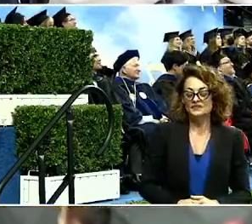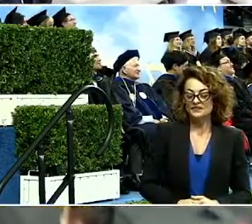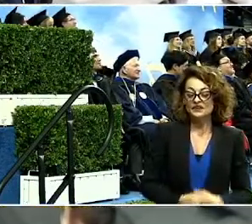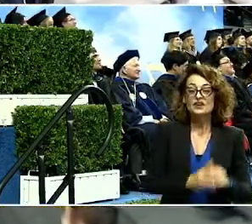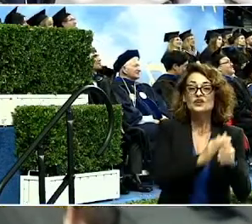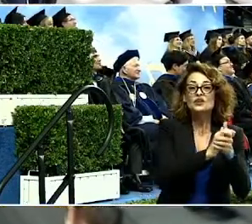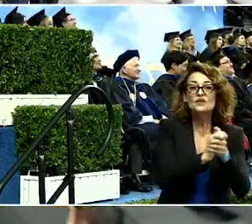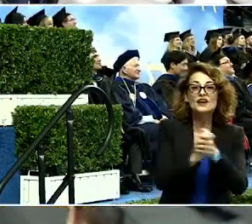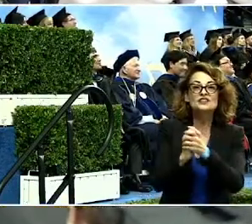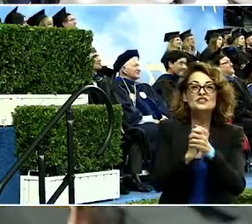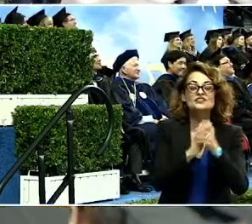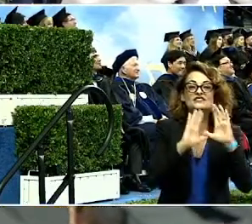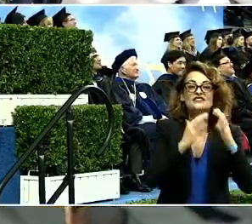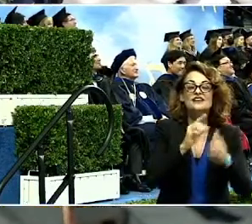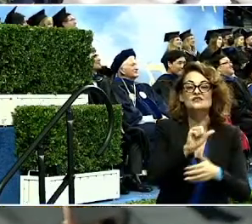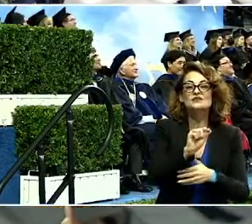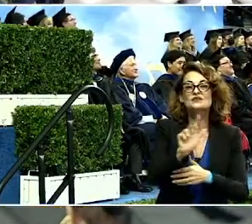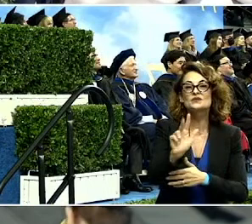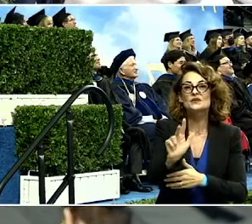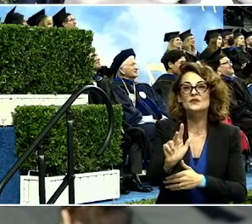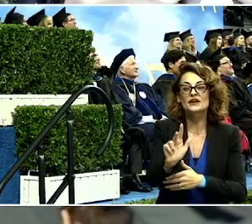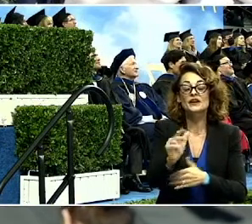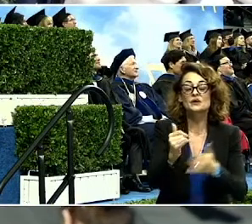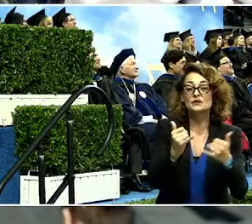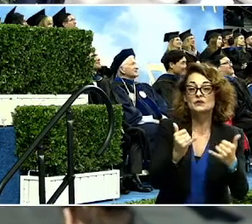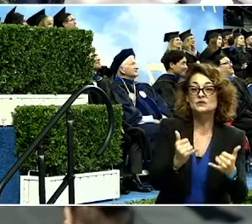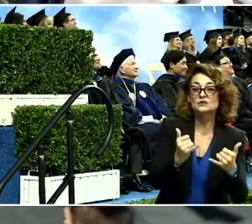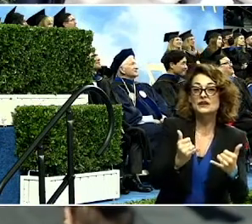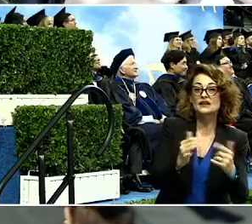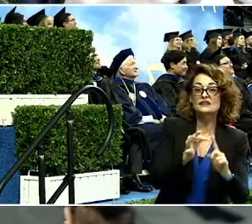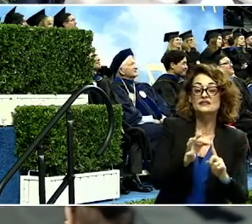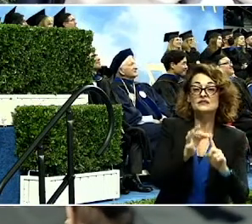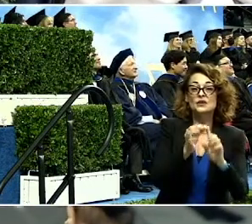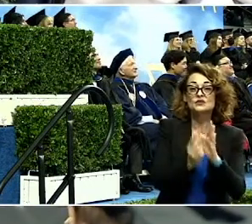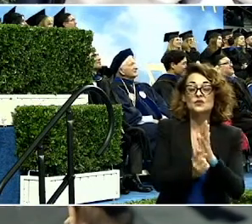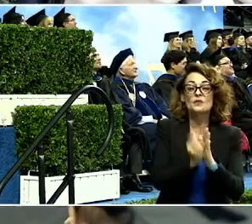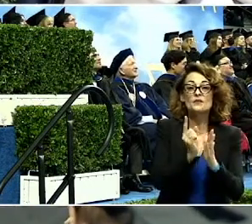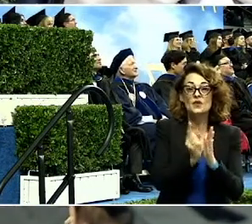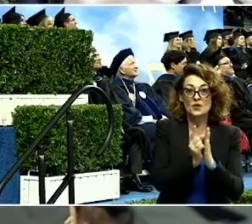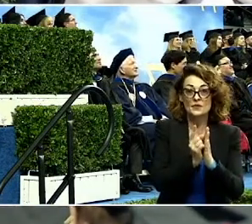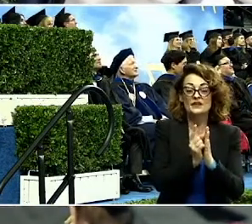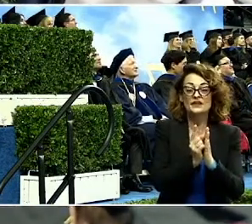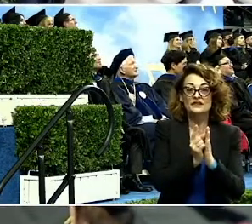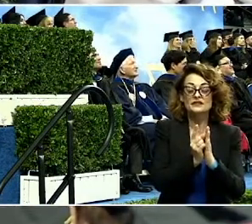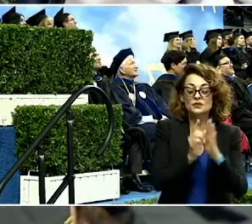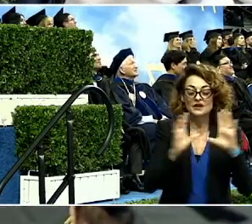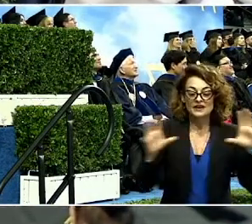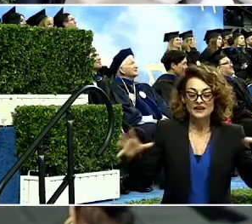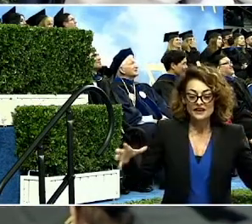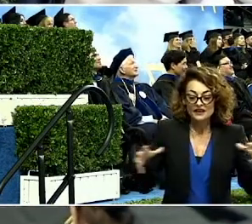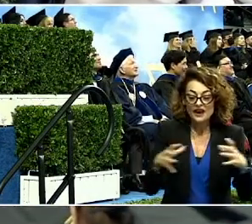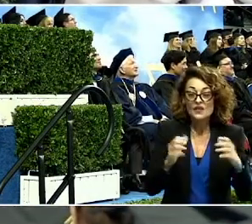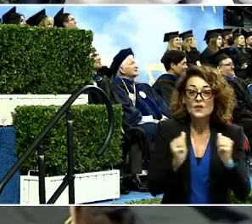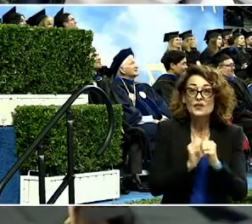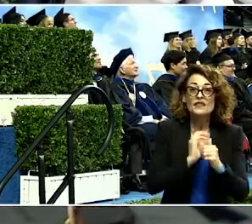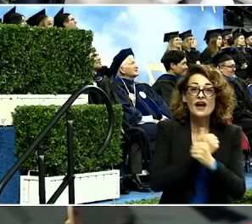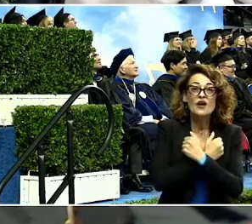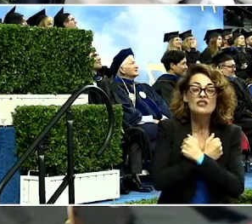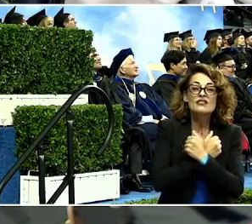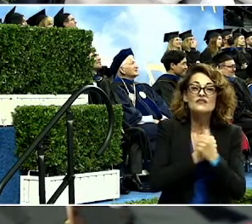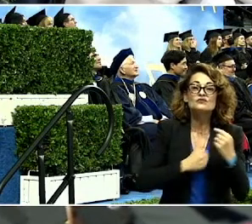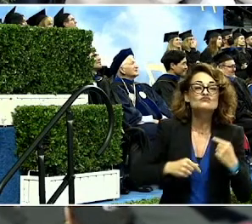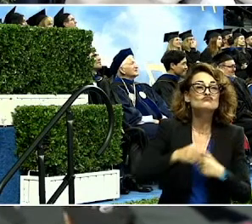Congratulations, class of 2023. Today marks a special moment in the history of our lives as we gather here with our loved ones and celebrate